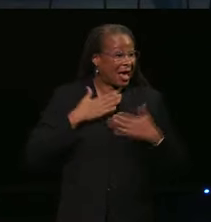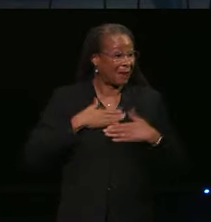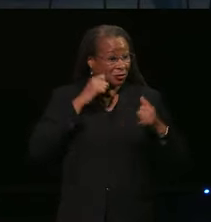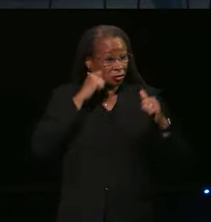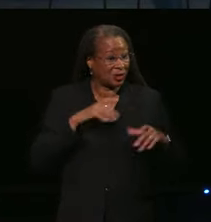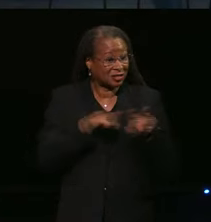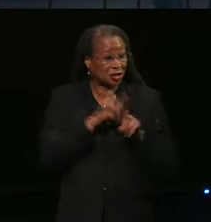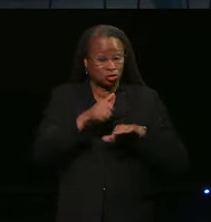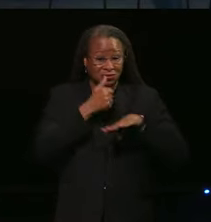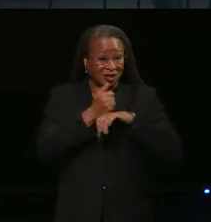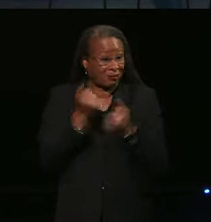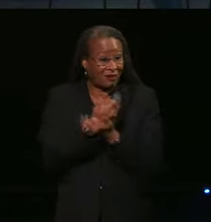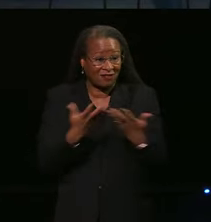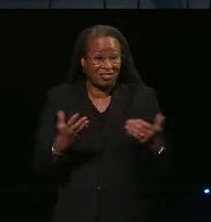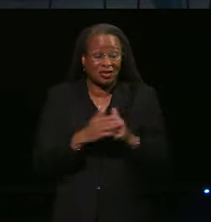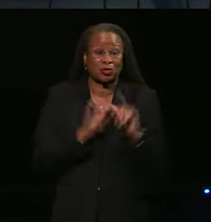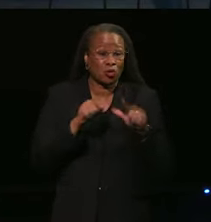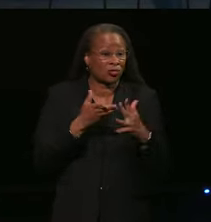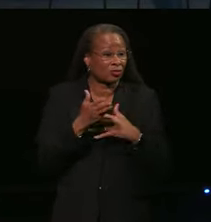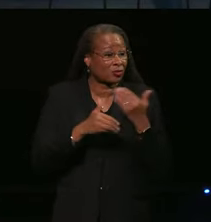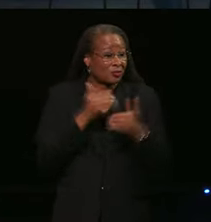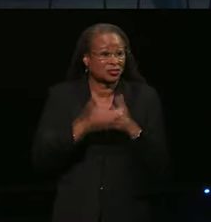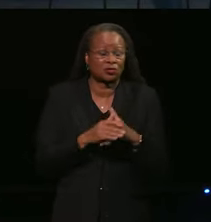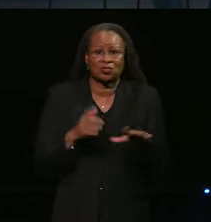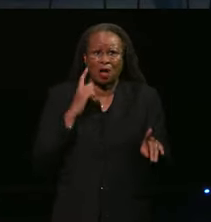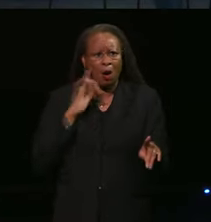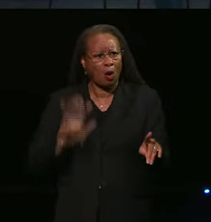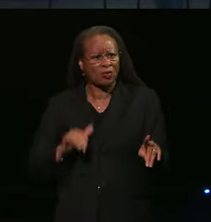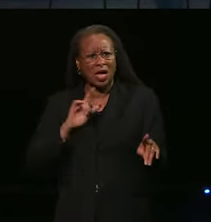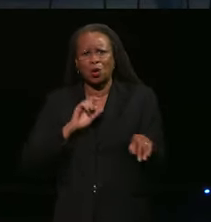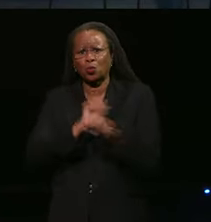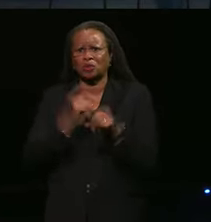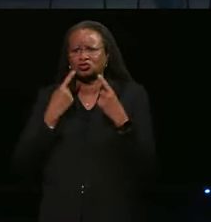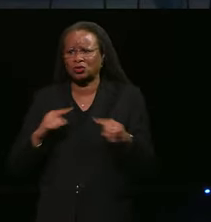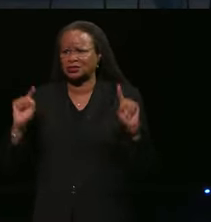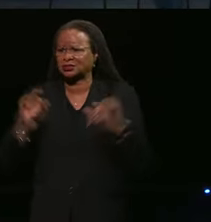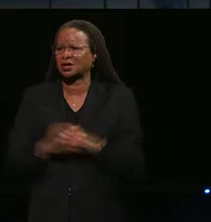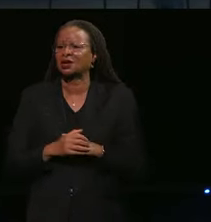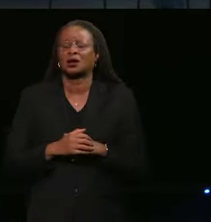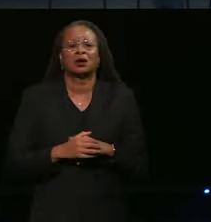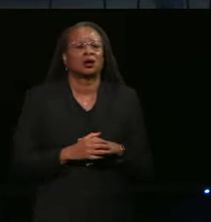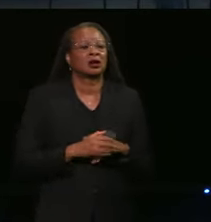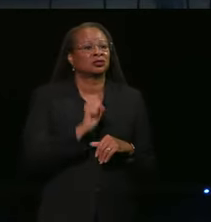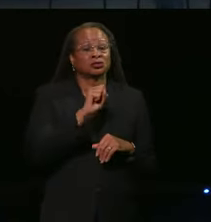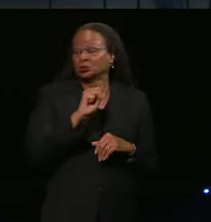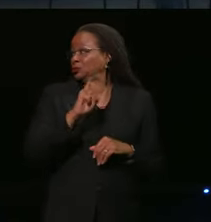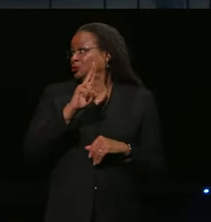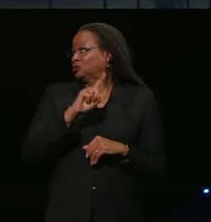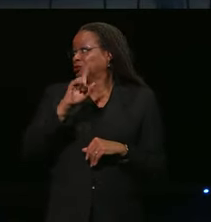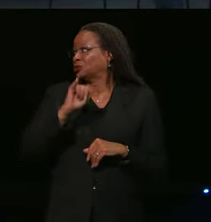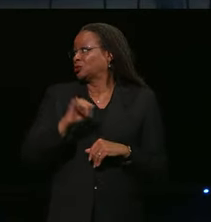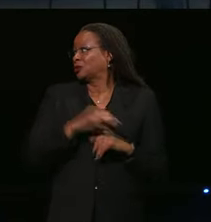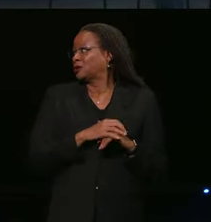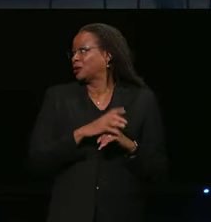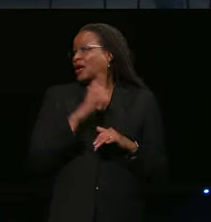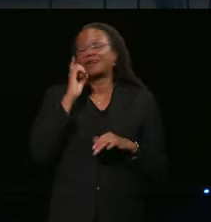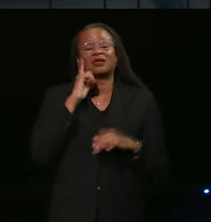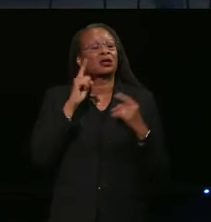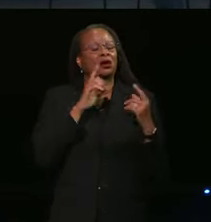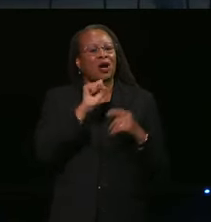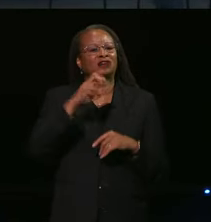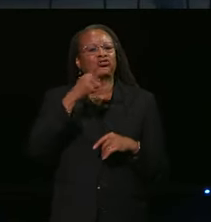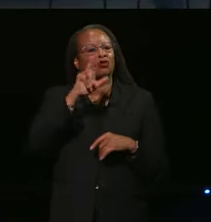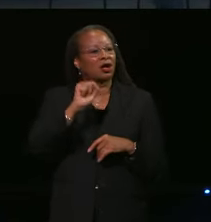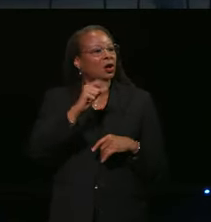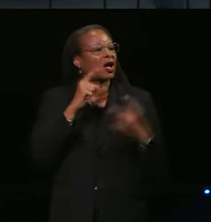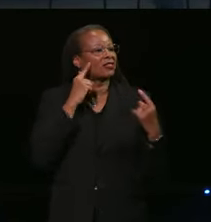were putting this together and you're like, hey, that really worked great, or, you know? I think so. I think when it came to painting the pieces beforehand,